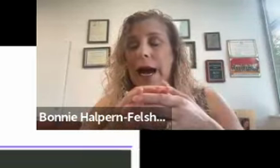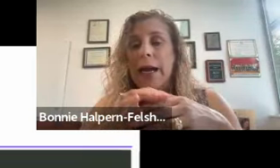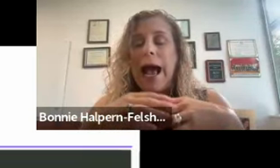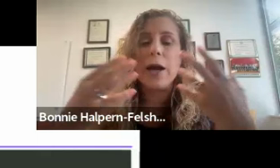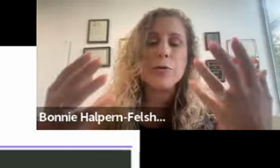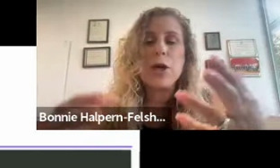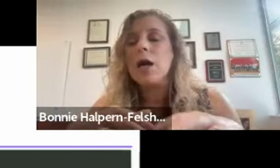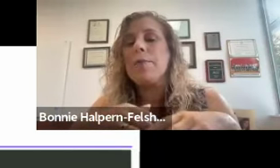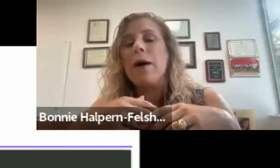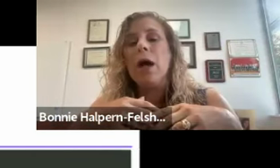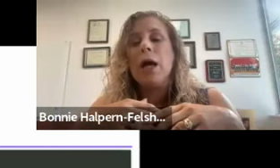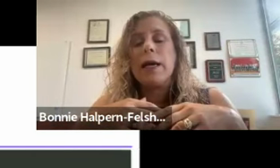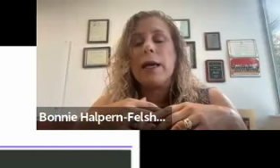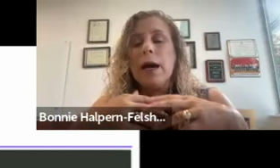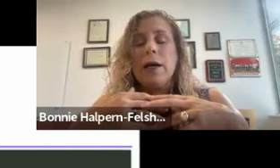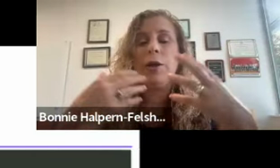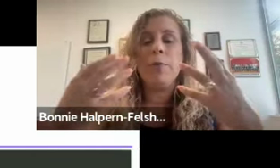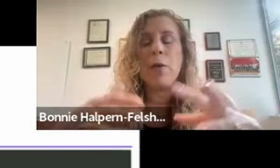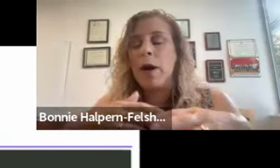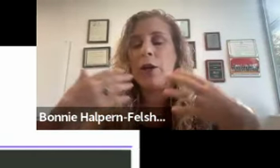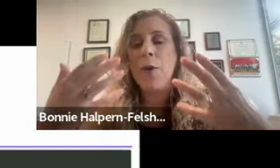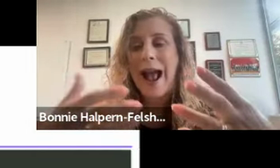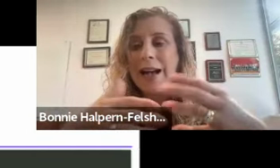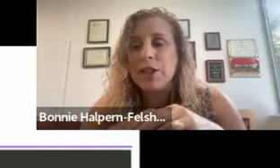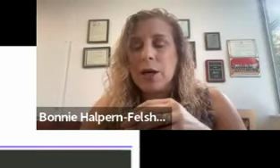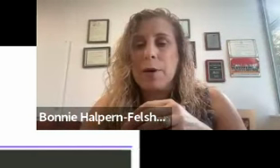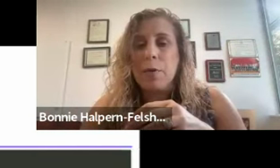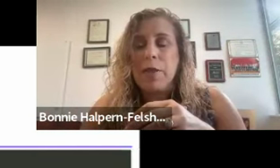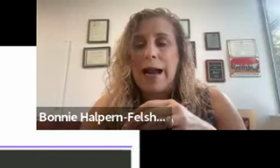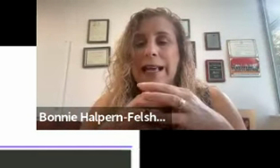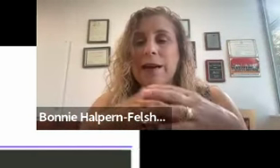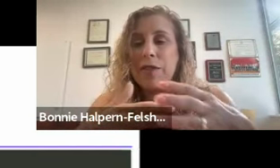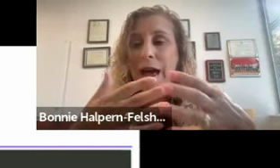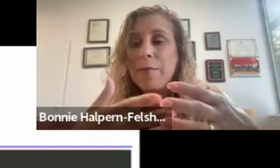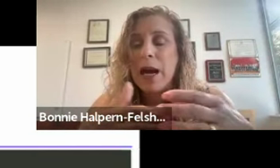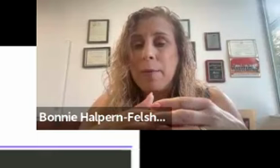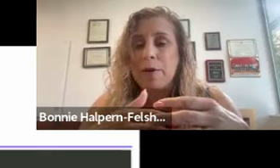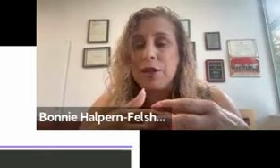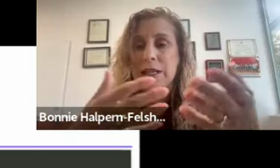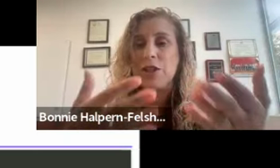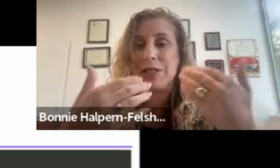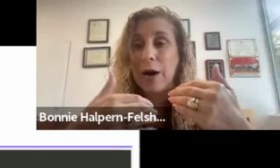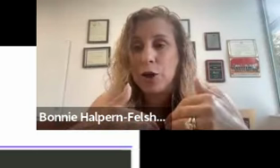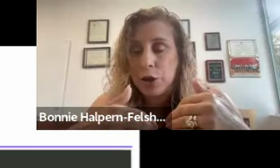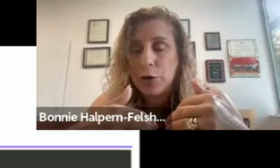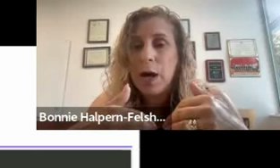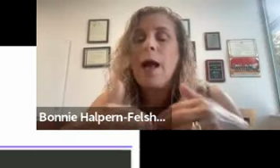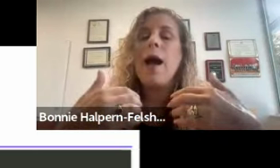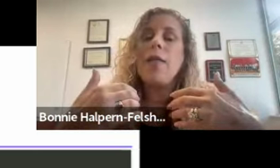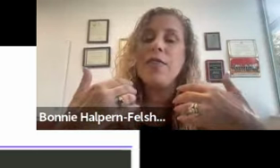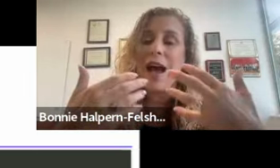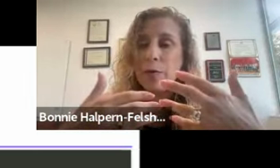do that, how do you talk about marijuana, and you ask young people that and give them the opportunity to tell